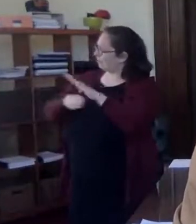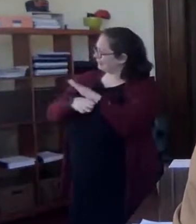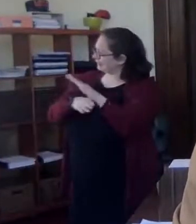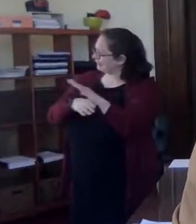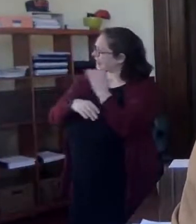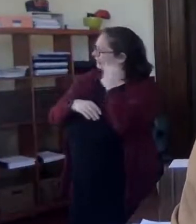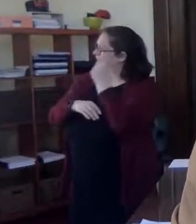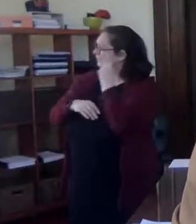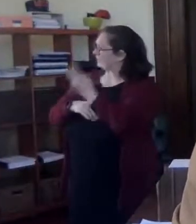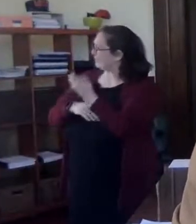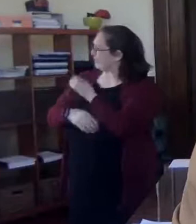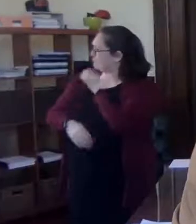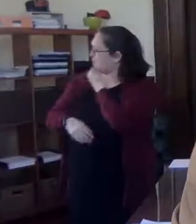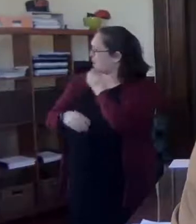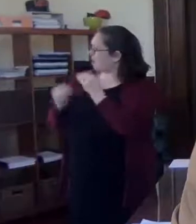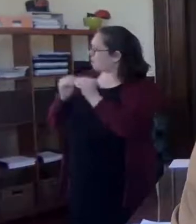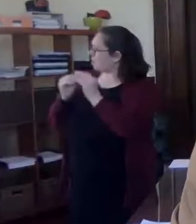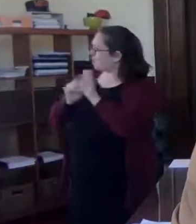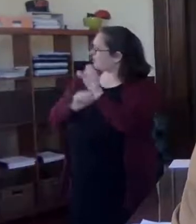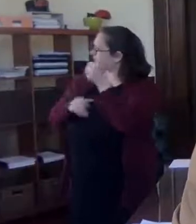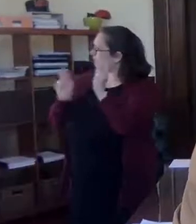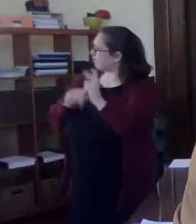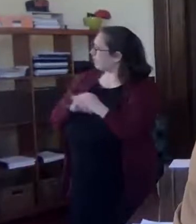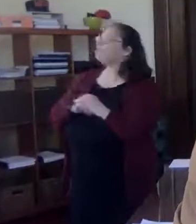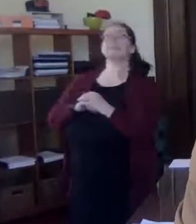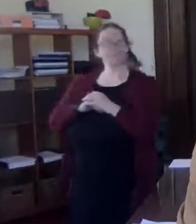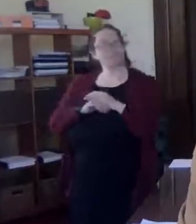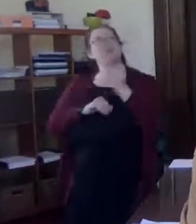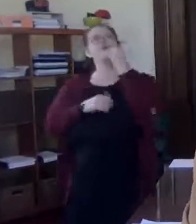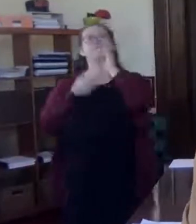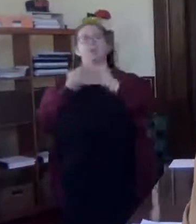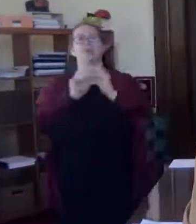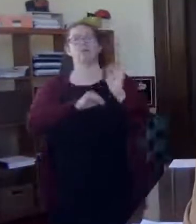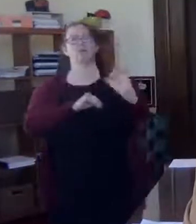you Yes. see a violation of 10 or more? Yes, it is the same number.